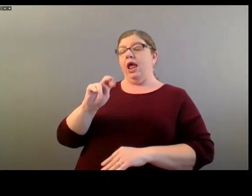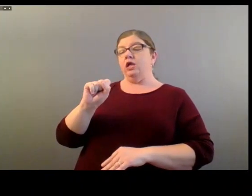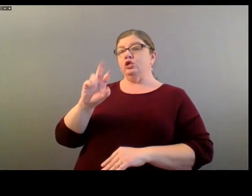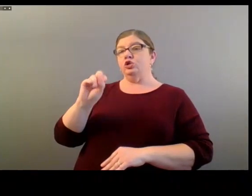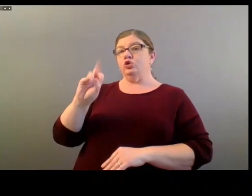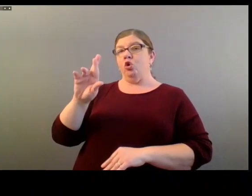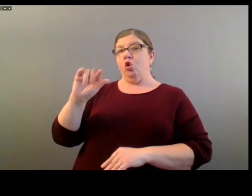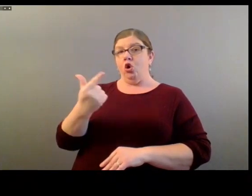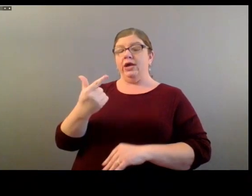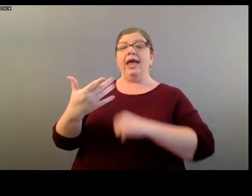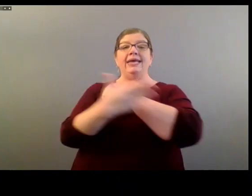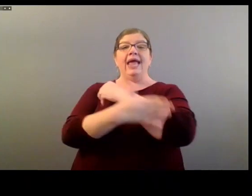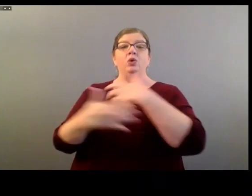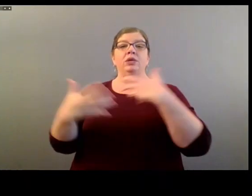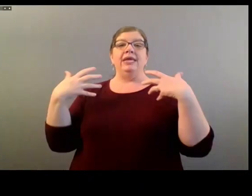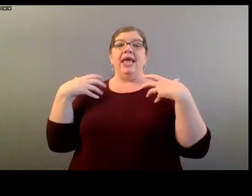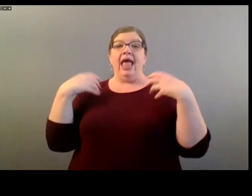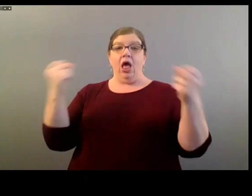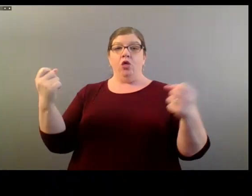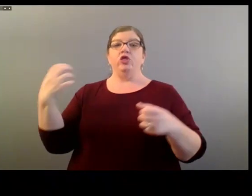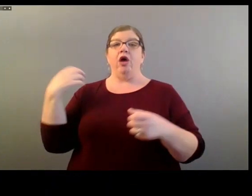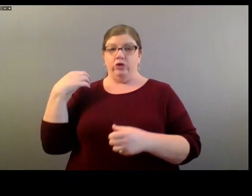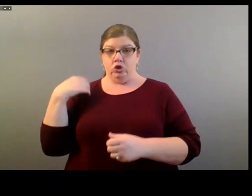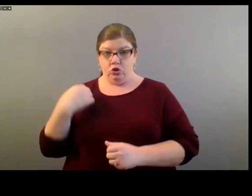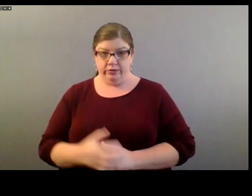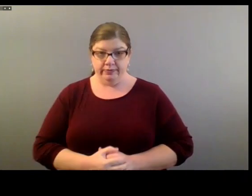our County Health Officer.